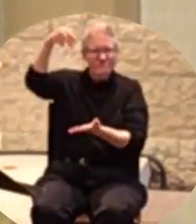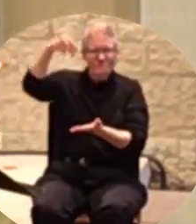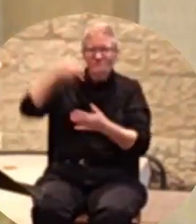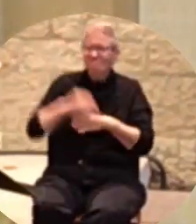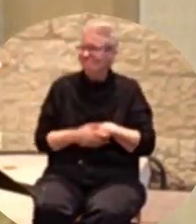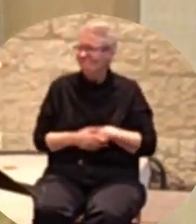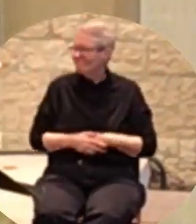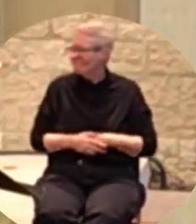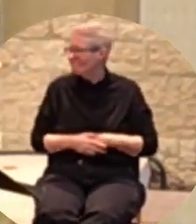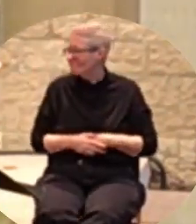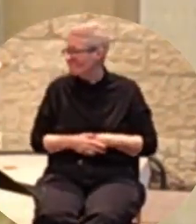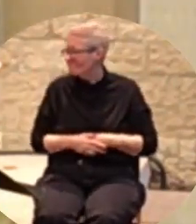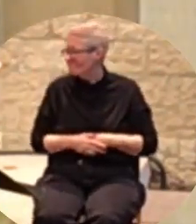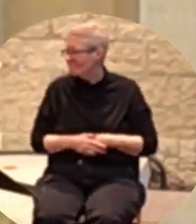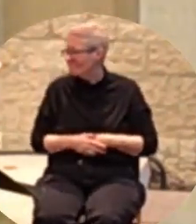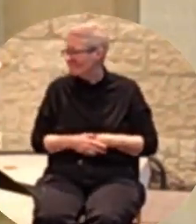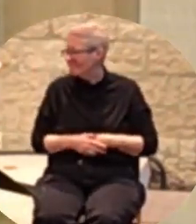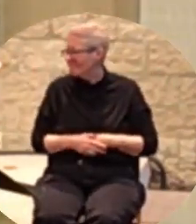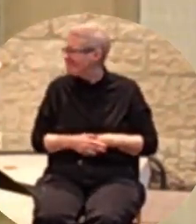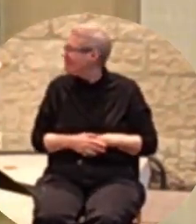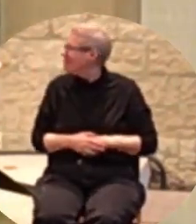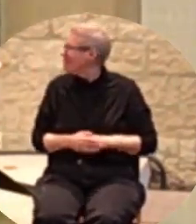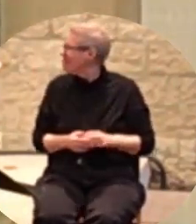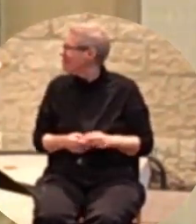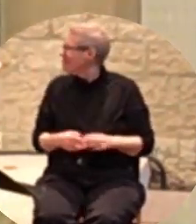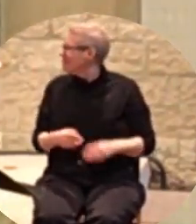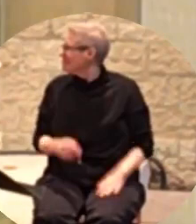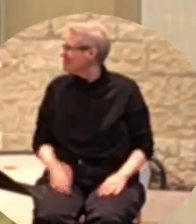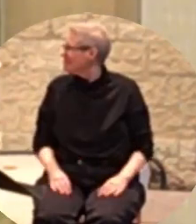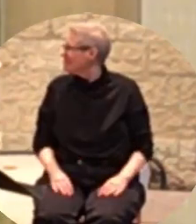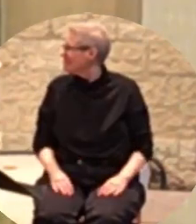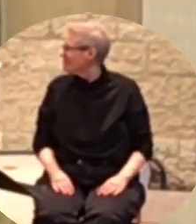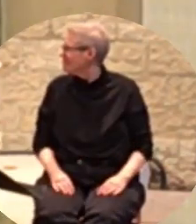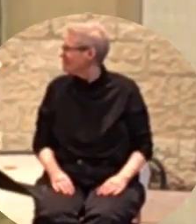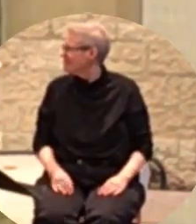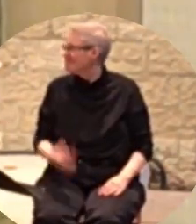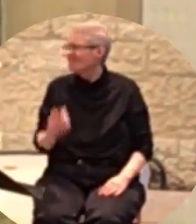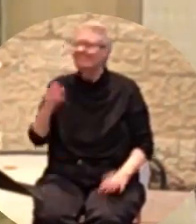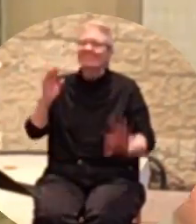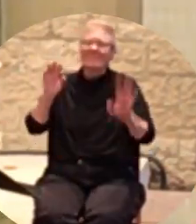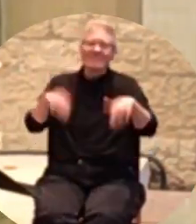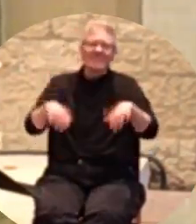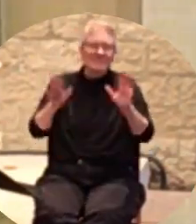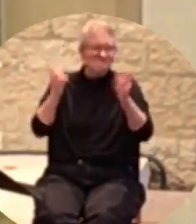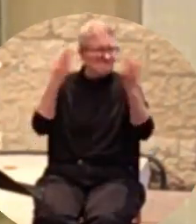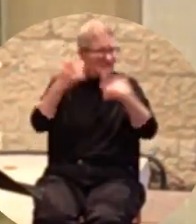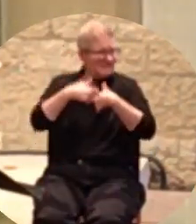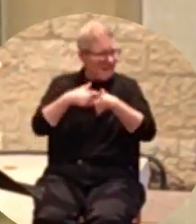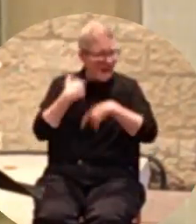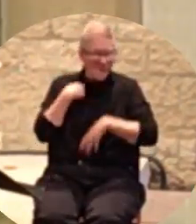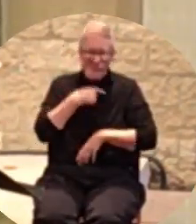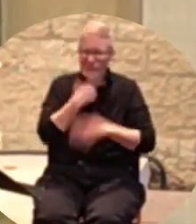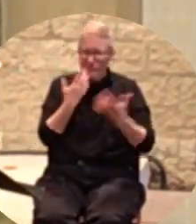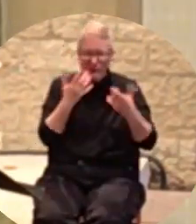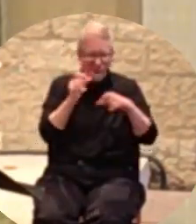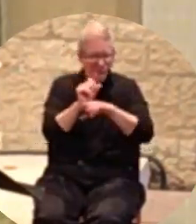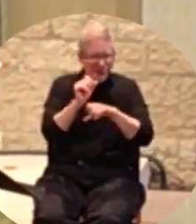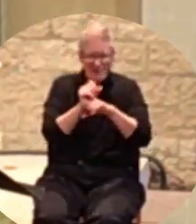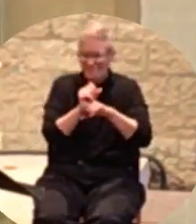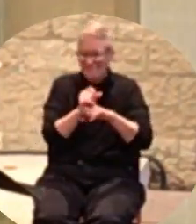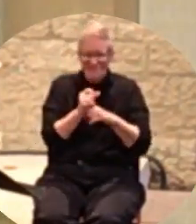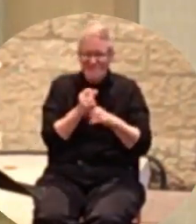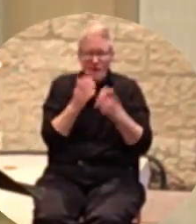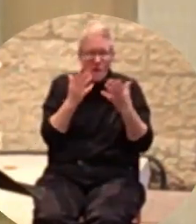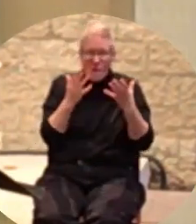want to jump from Friday to Sunday. We want to jump and we want to forget Saturday. Oh, my goodness. We want to forget